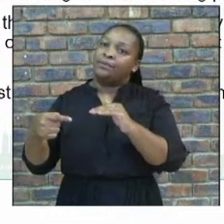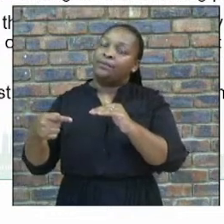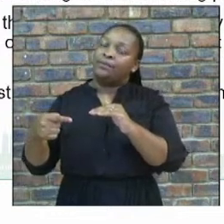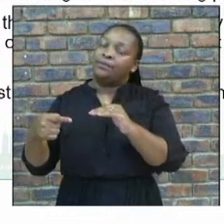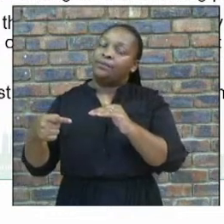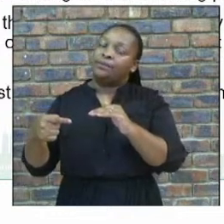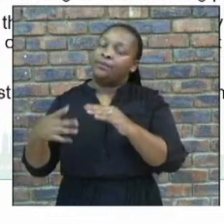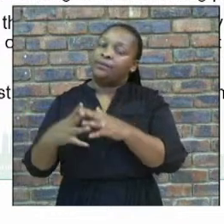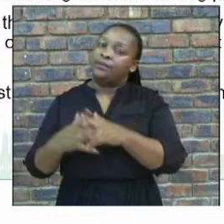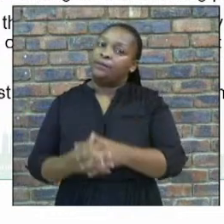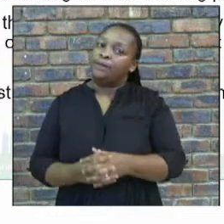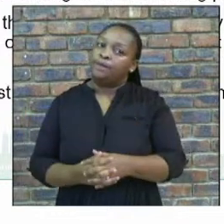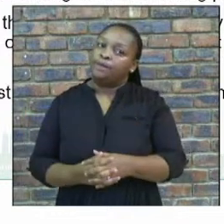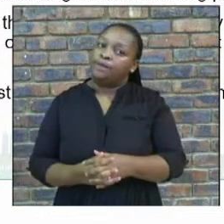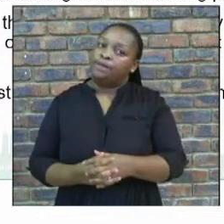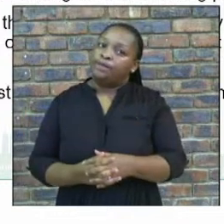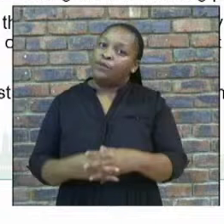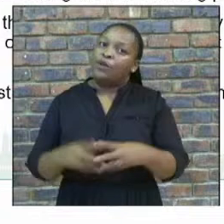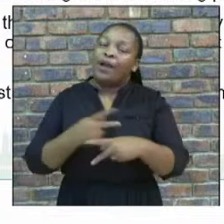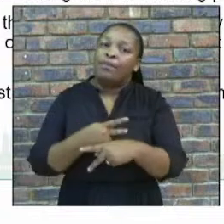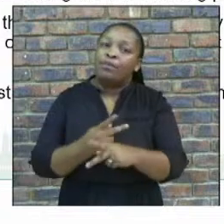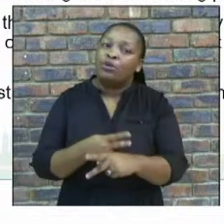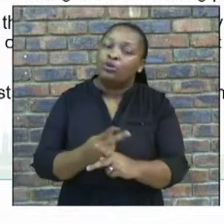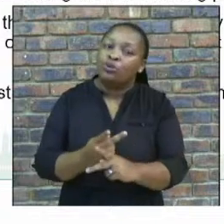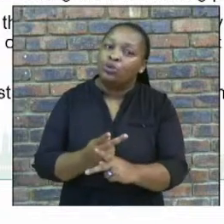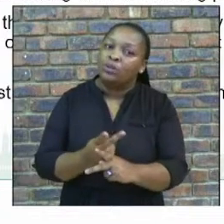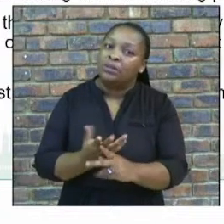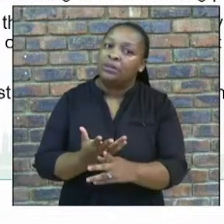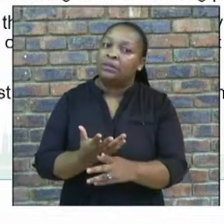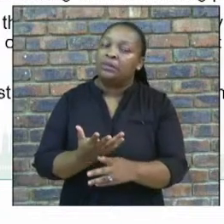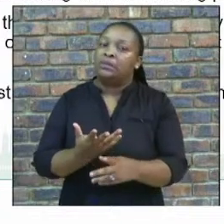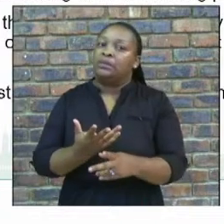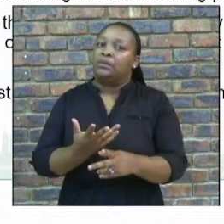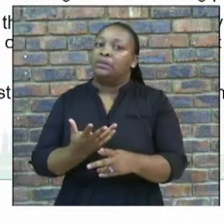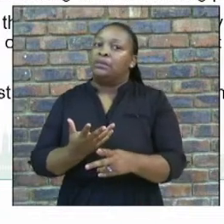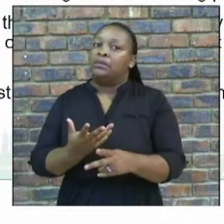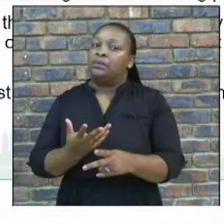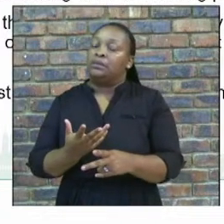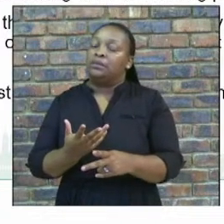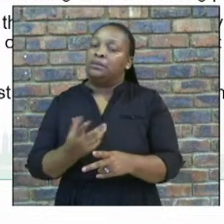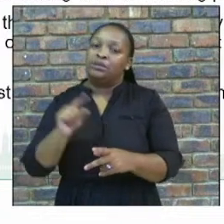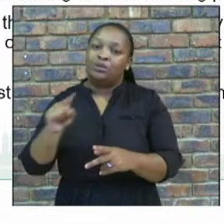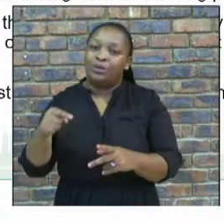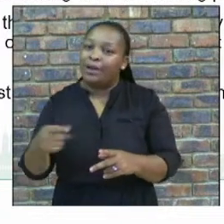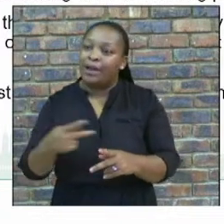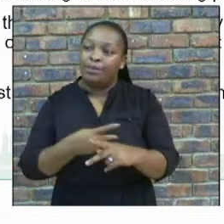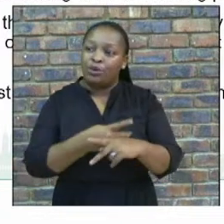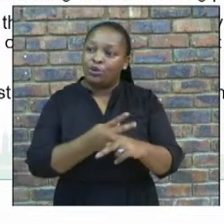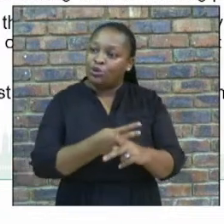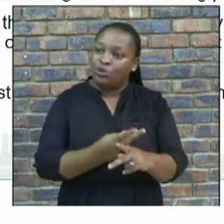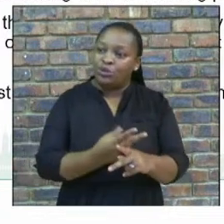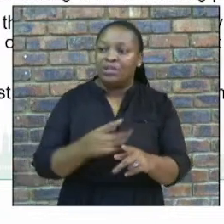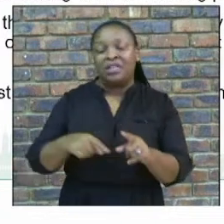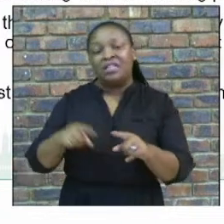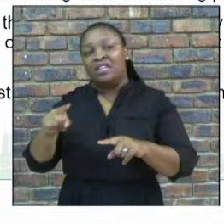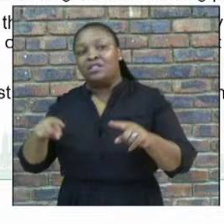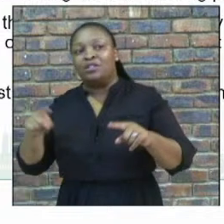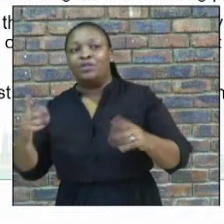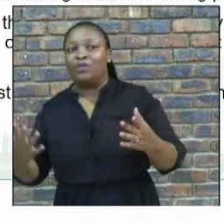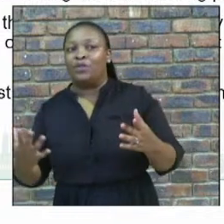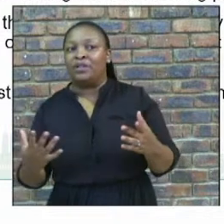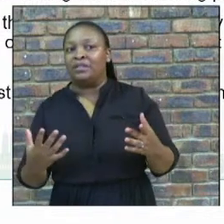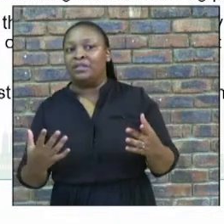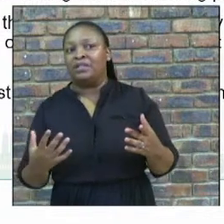without conducting the drill stem, the test, and without also getting a permission from